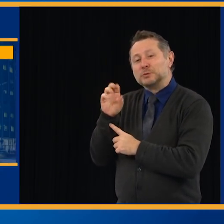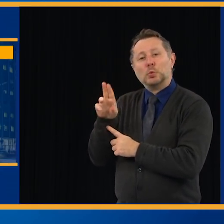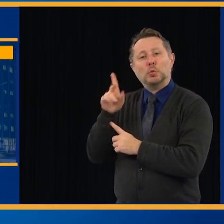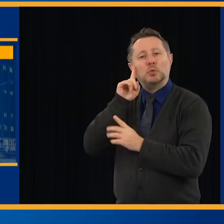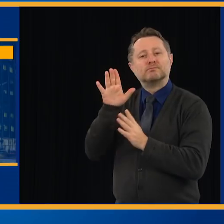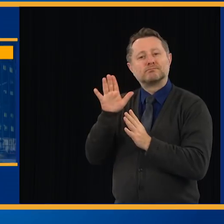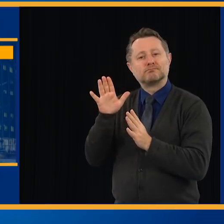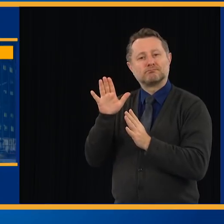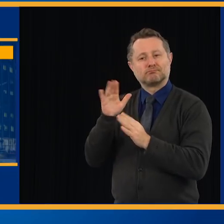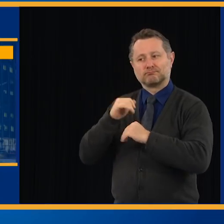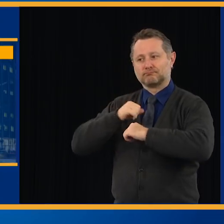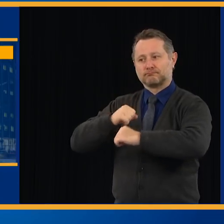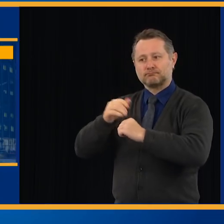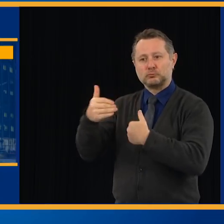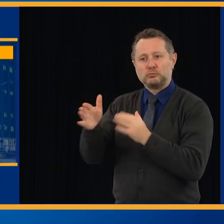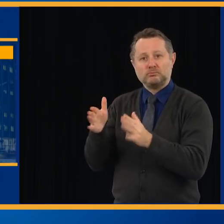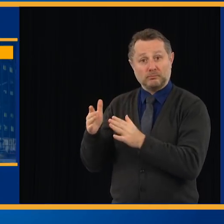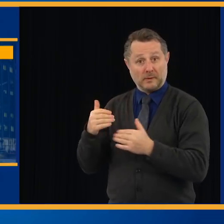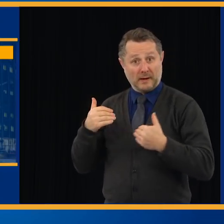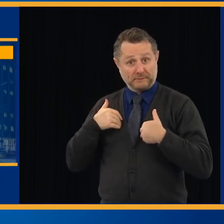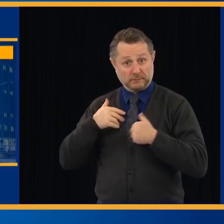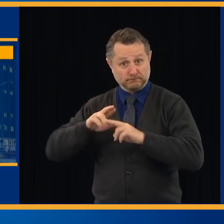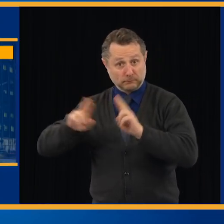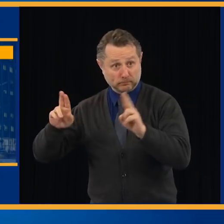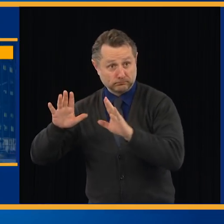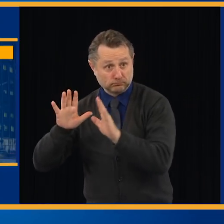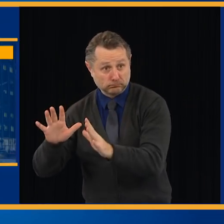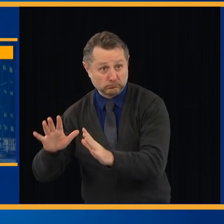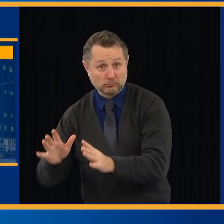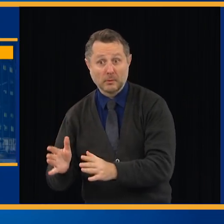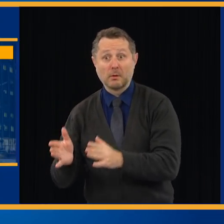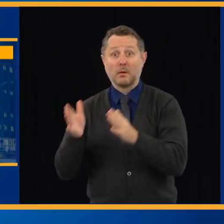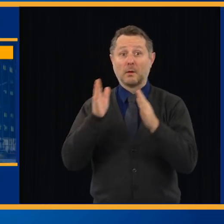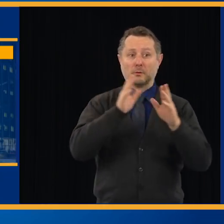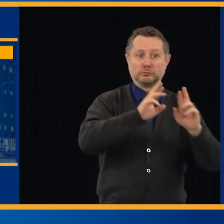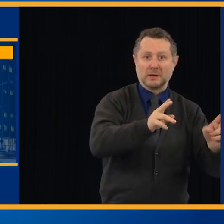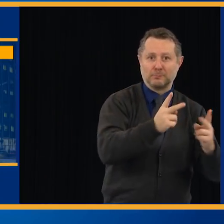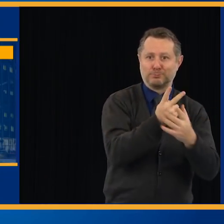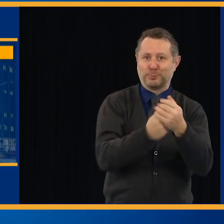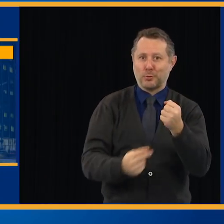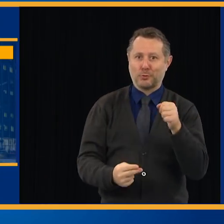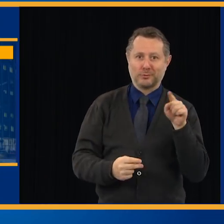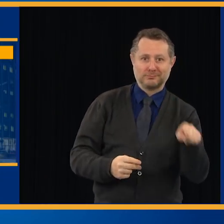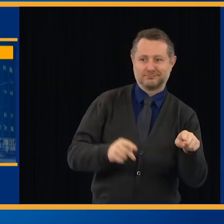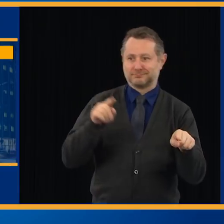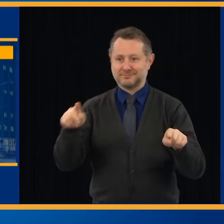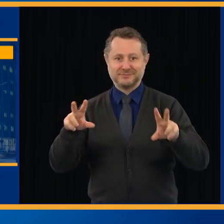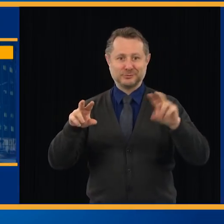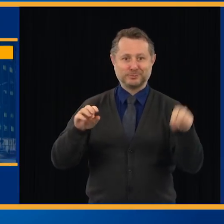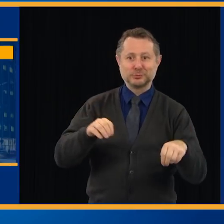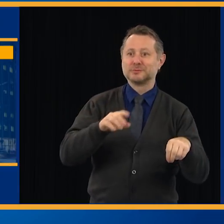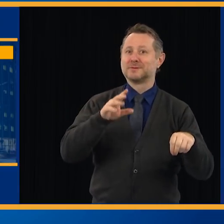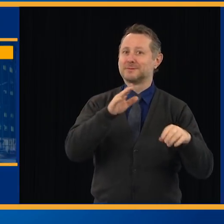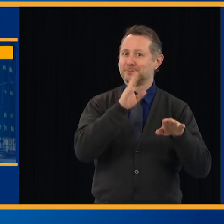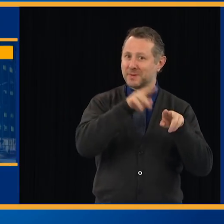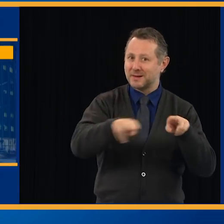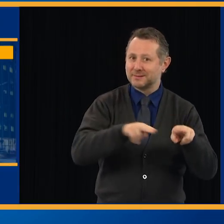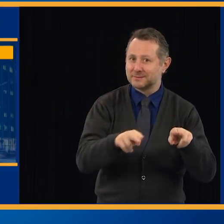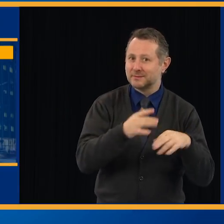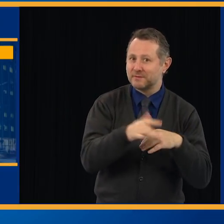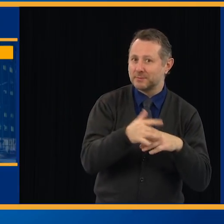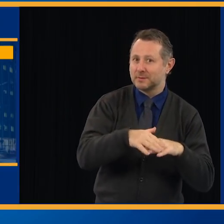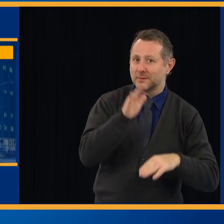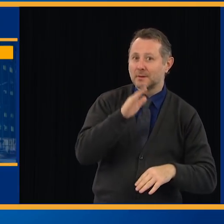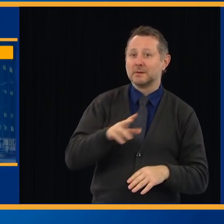start bumping up against total capacity. And we have to watch the hospitalization